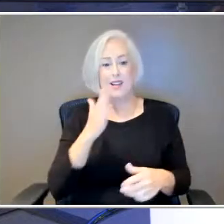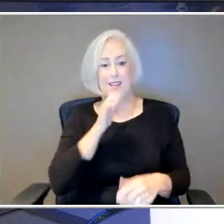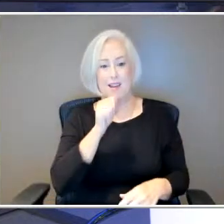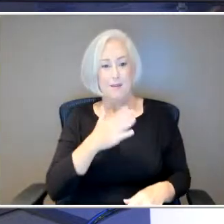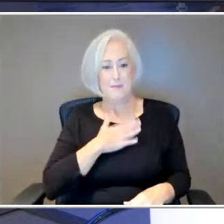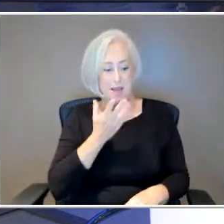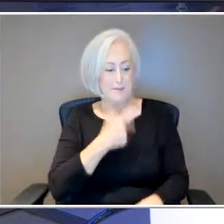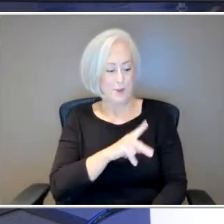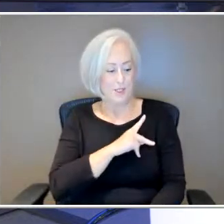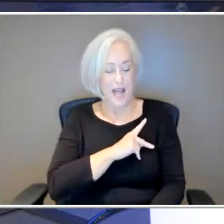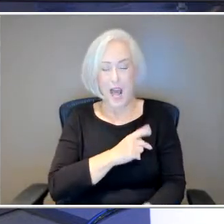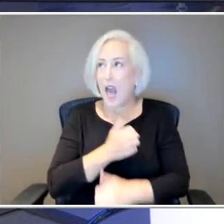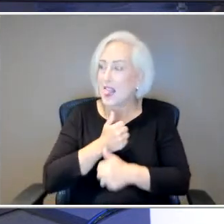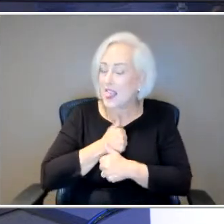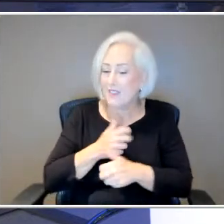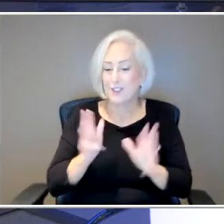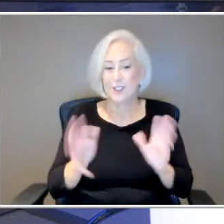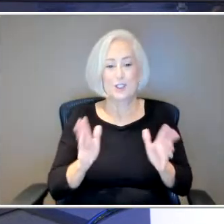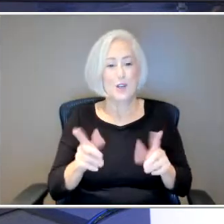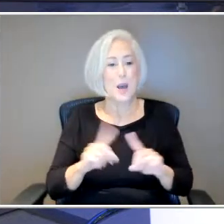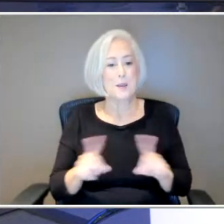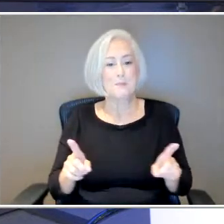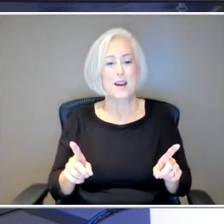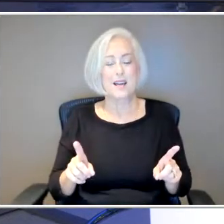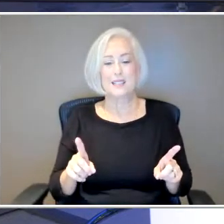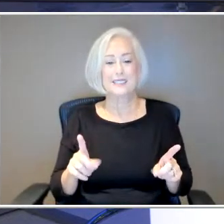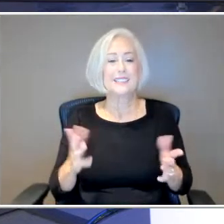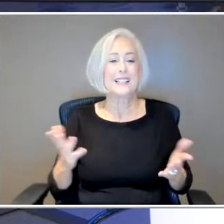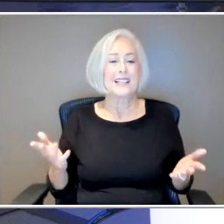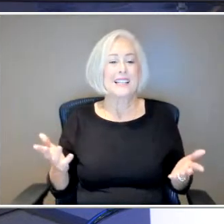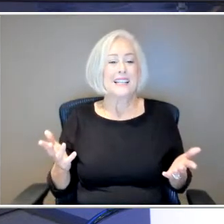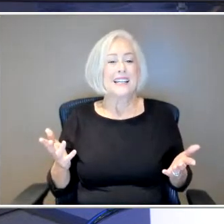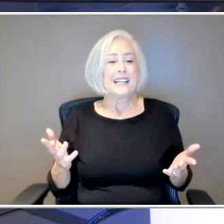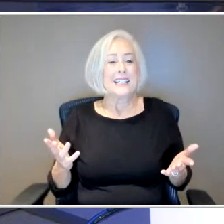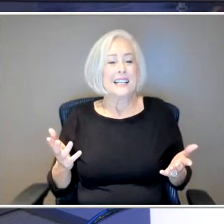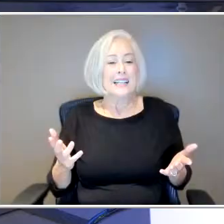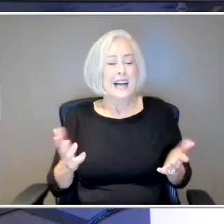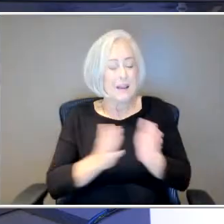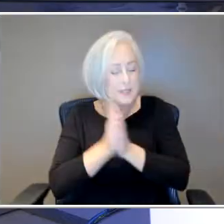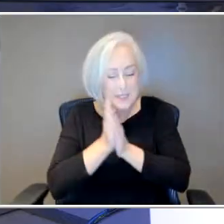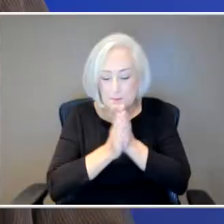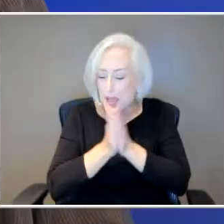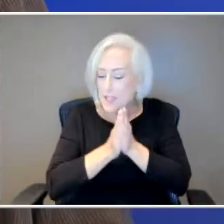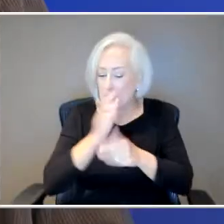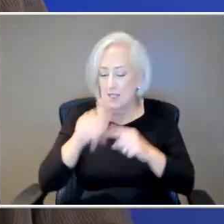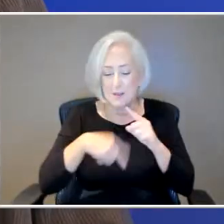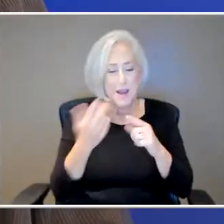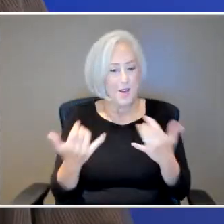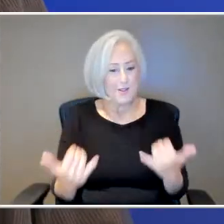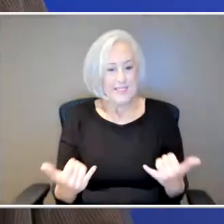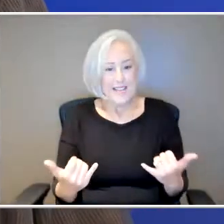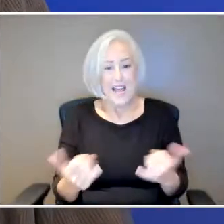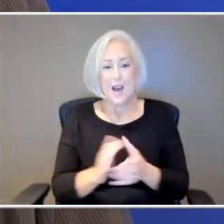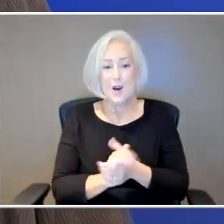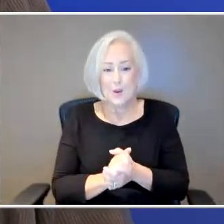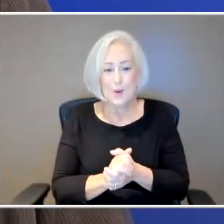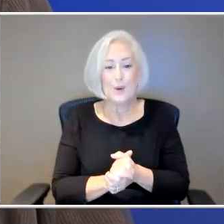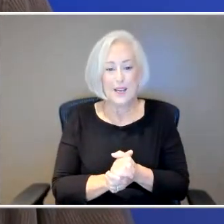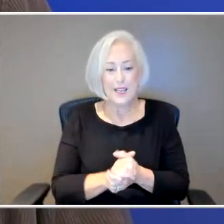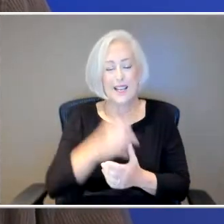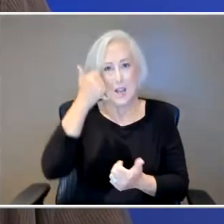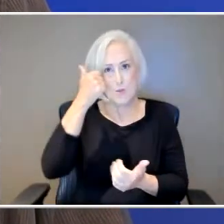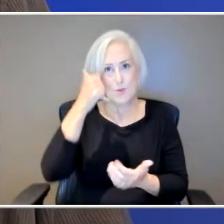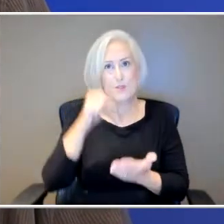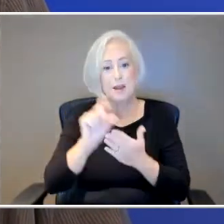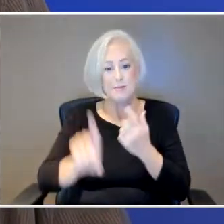talk, Yeah, but you're good. But I wouldn't say that, but I'm so passionate about it now. Yes. And I remember meeting Dr. O'Day. She said, you should be